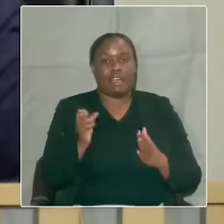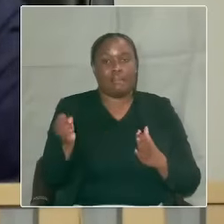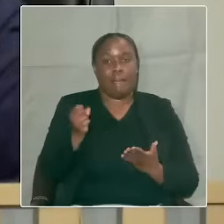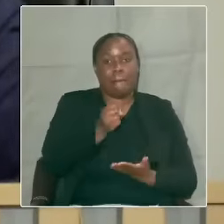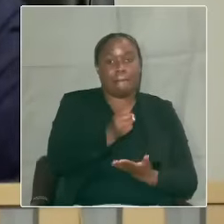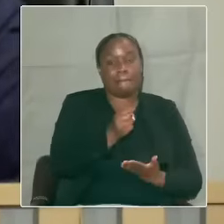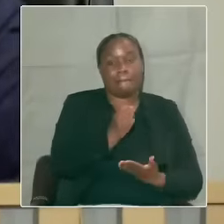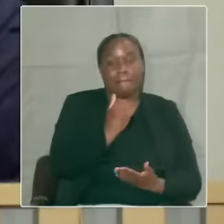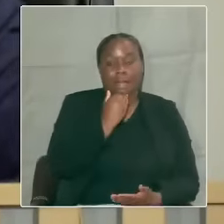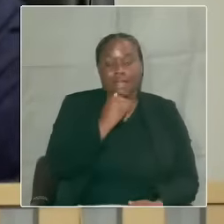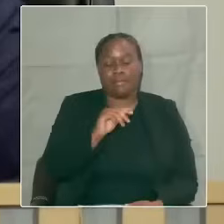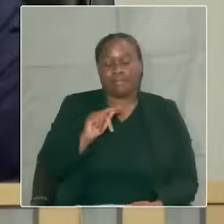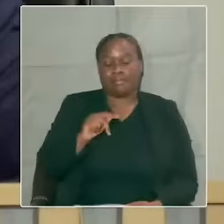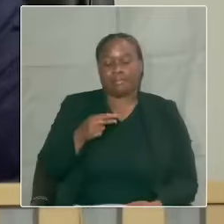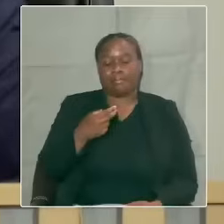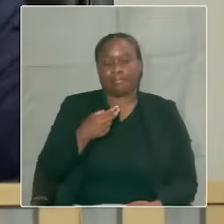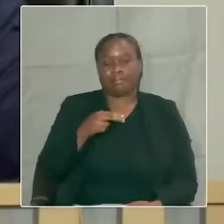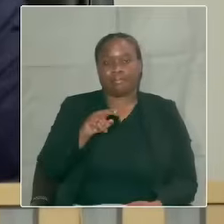for the financial year.